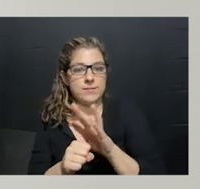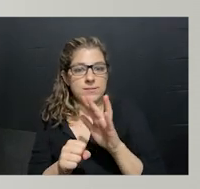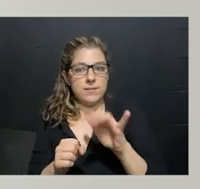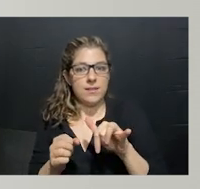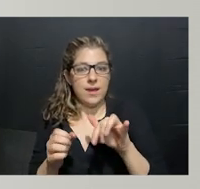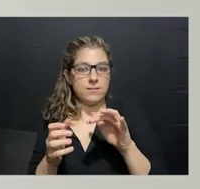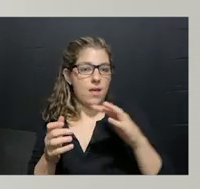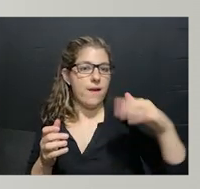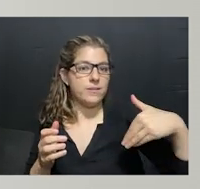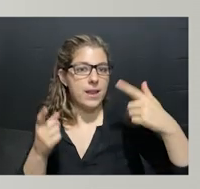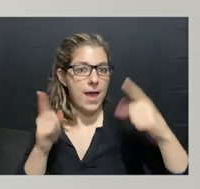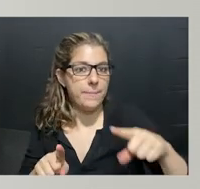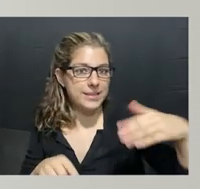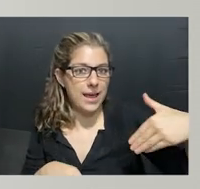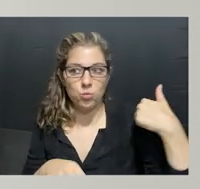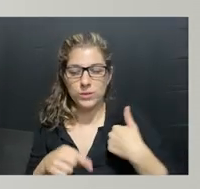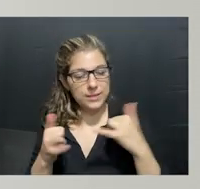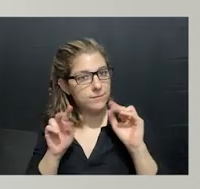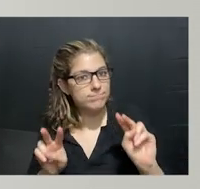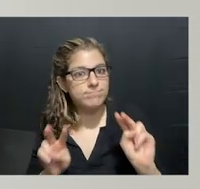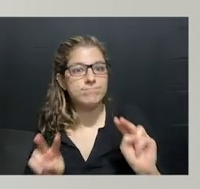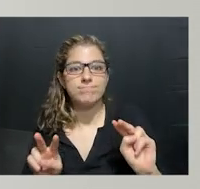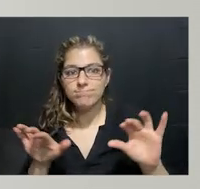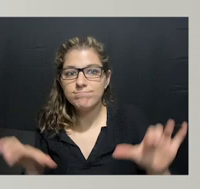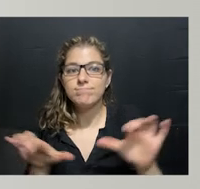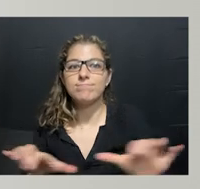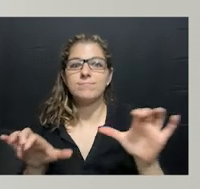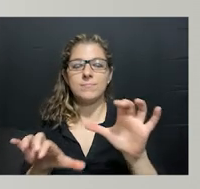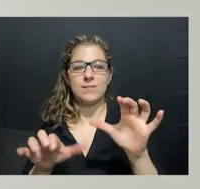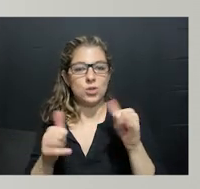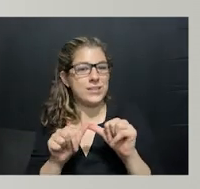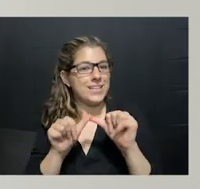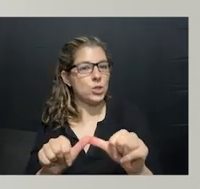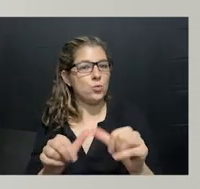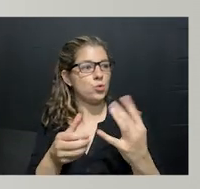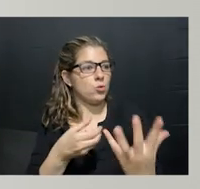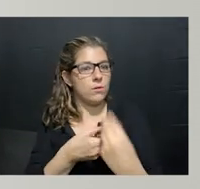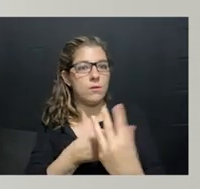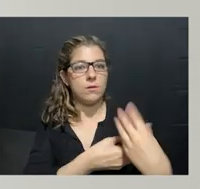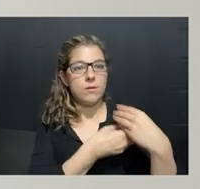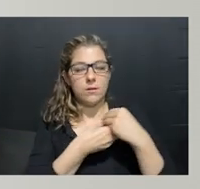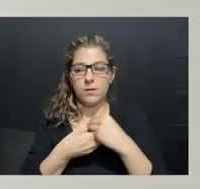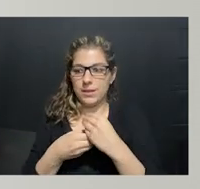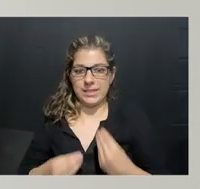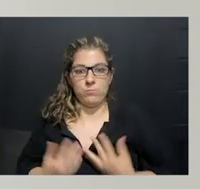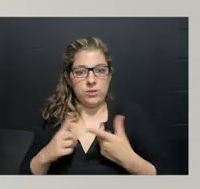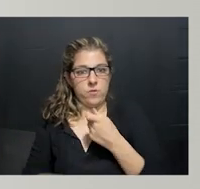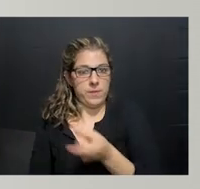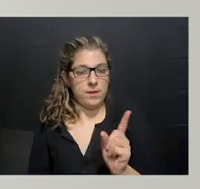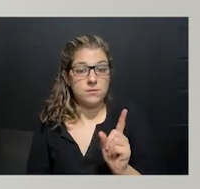yet unfulfilled. We're still in that moment, and we'll still continue to draw inspiration from